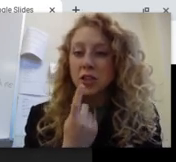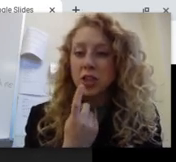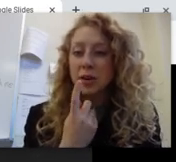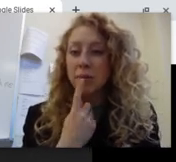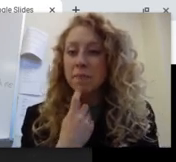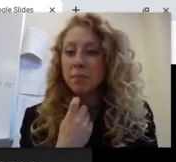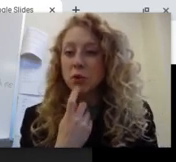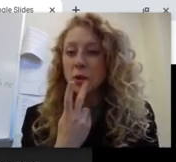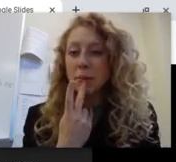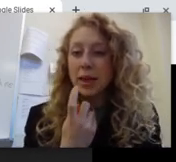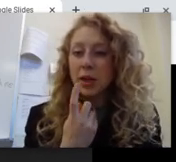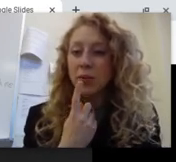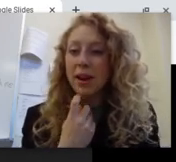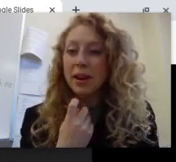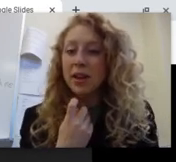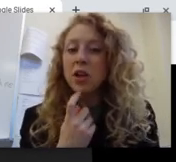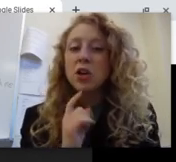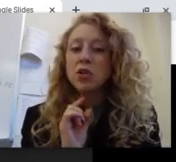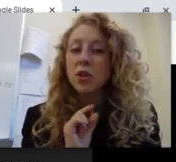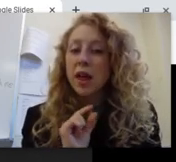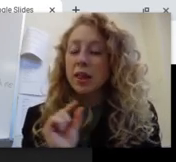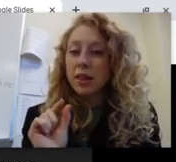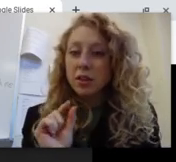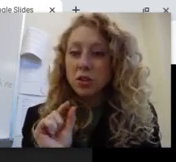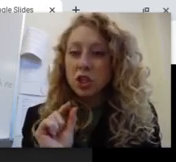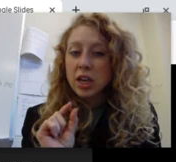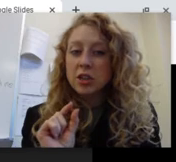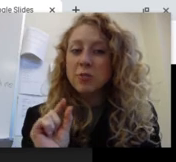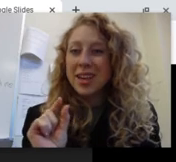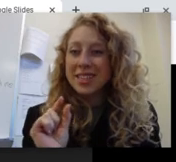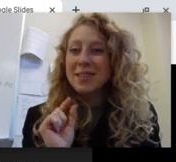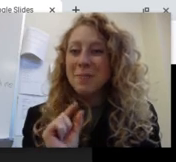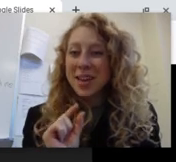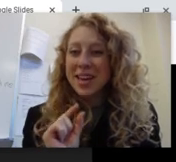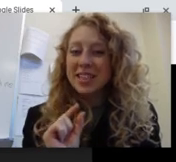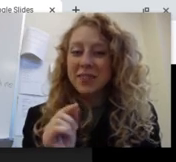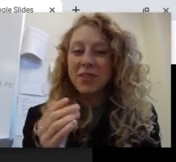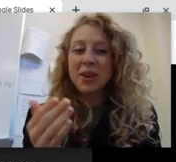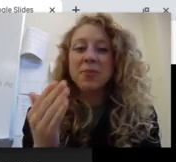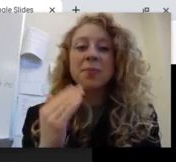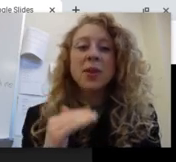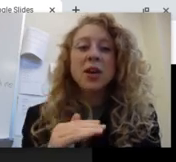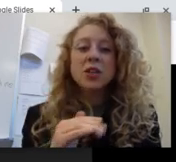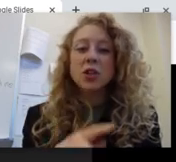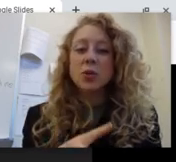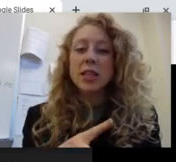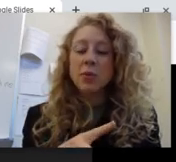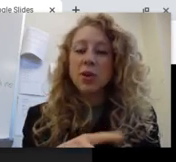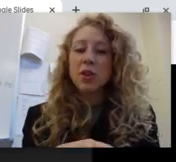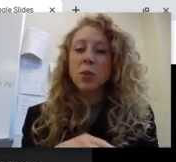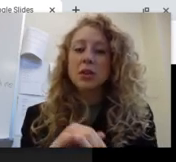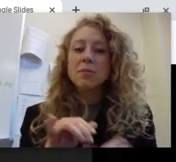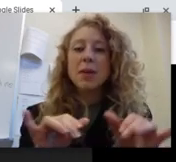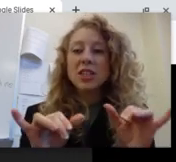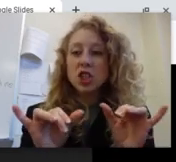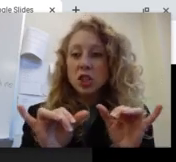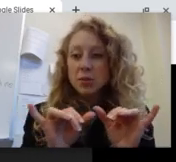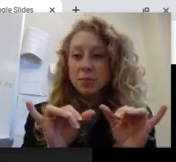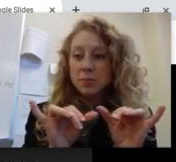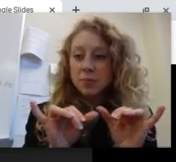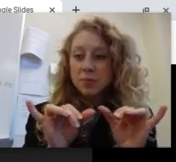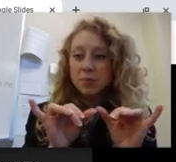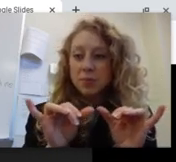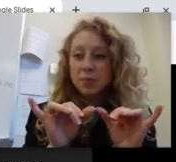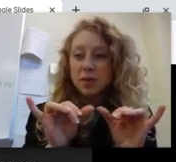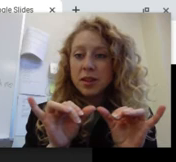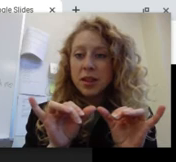is changing between pink and red. So that little change makes the meaning different. So same with the words measure